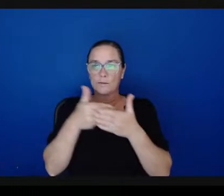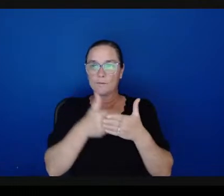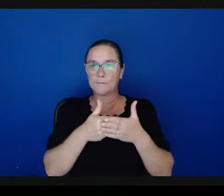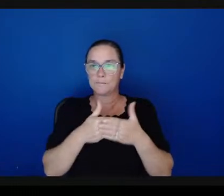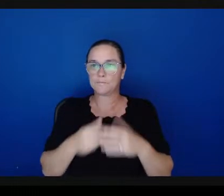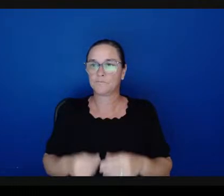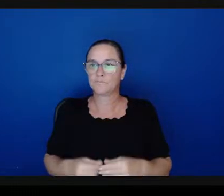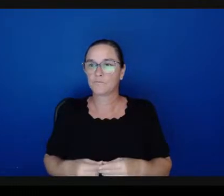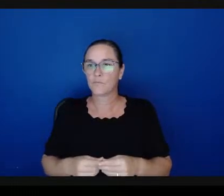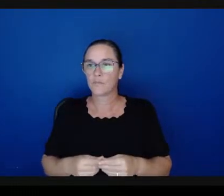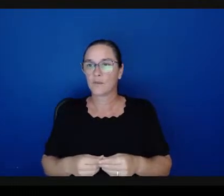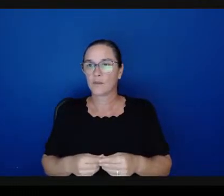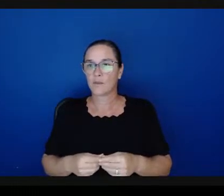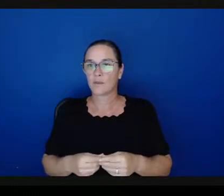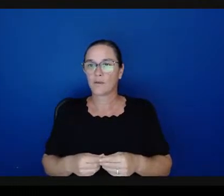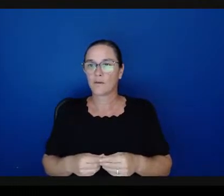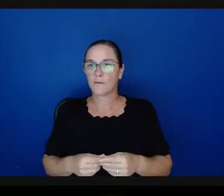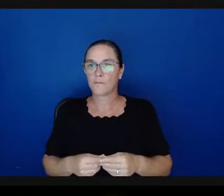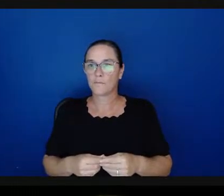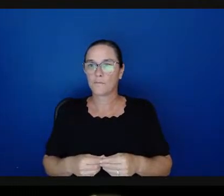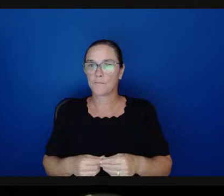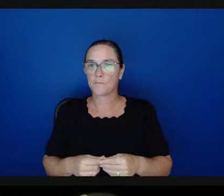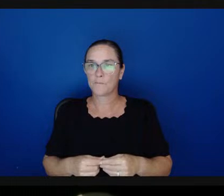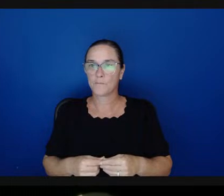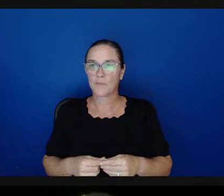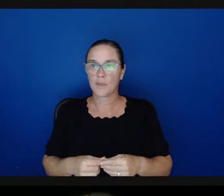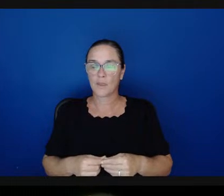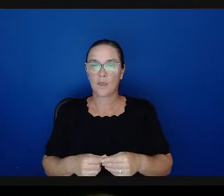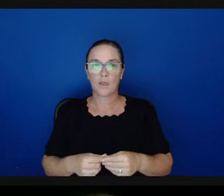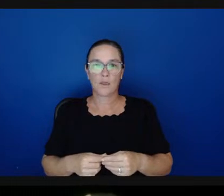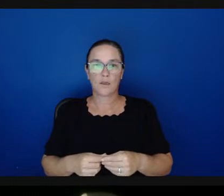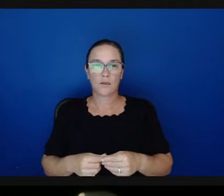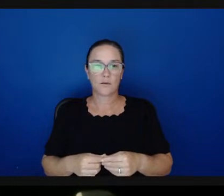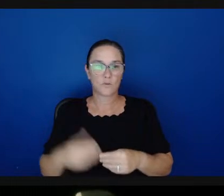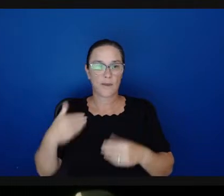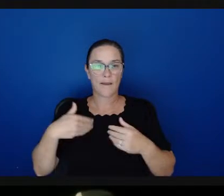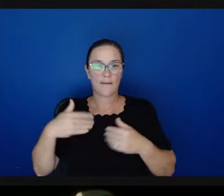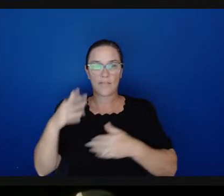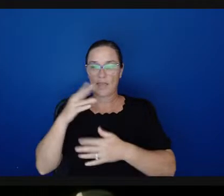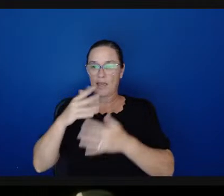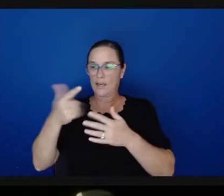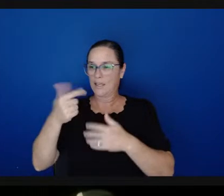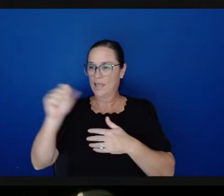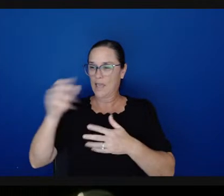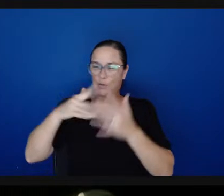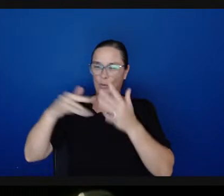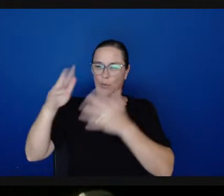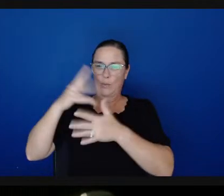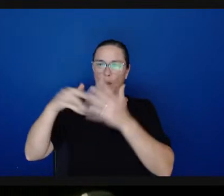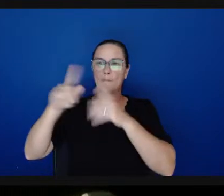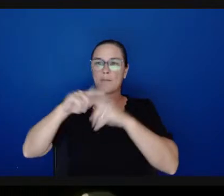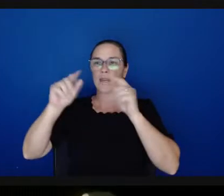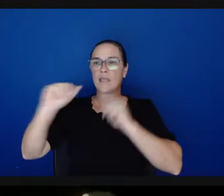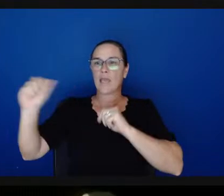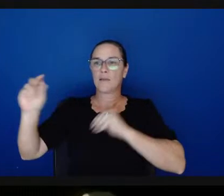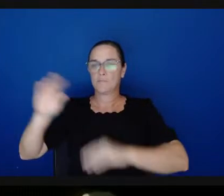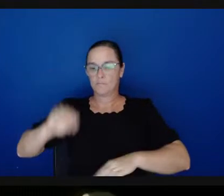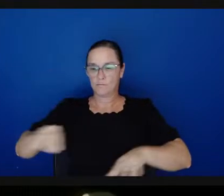So that still remains a hazard, even if it's not putting out gas, not as much as when it's putting out more, but it can blow around as